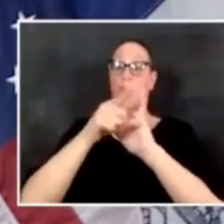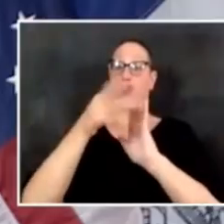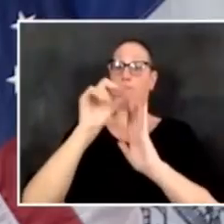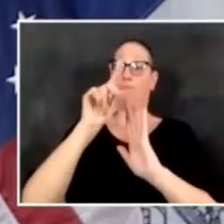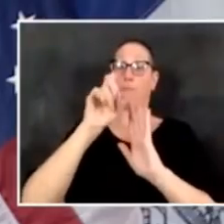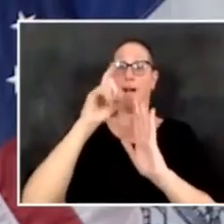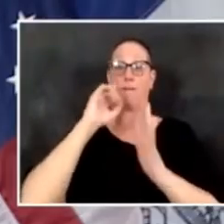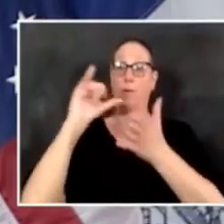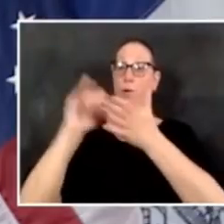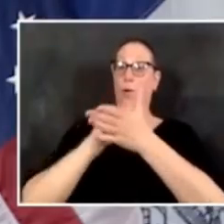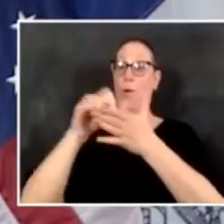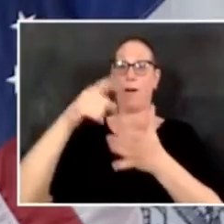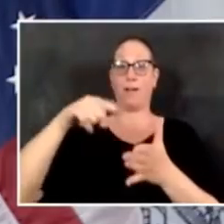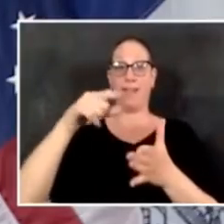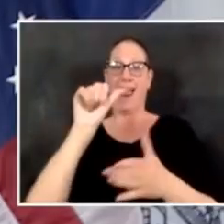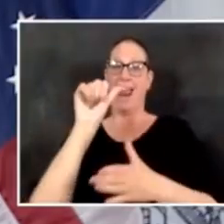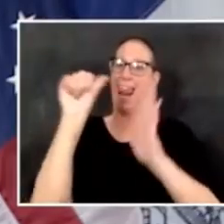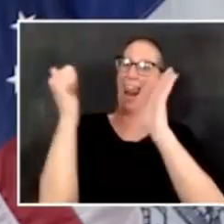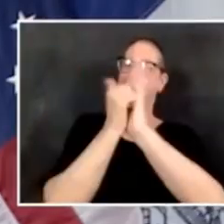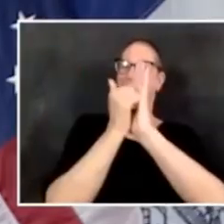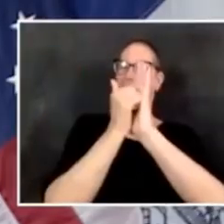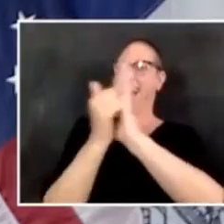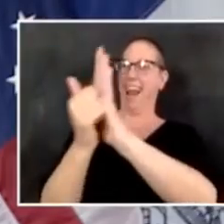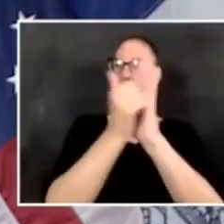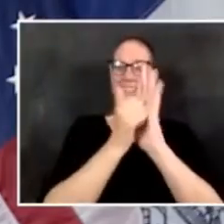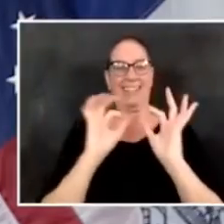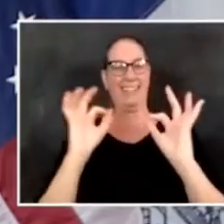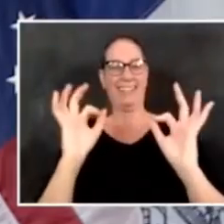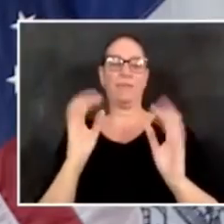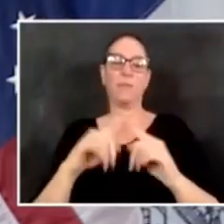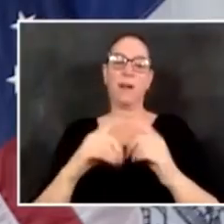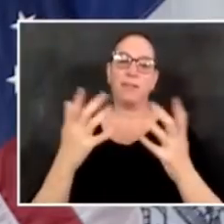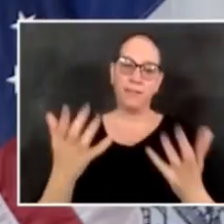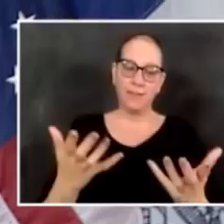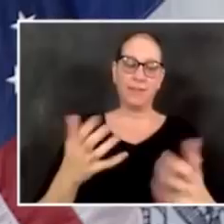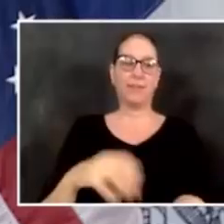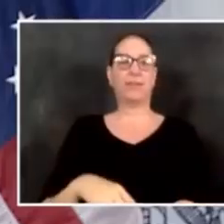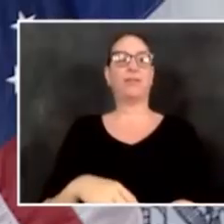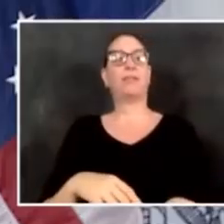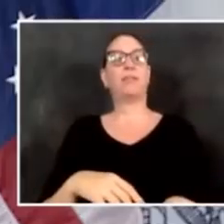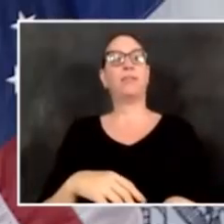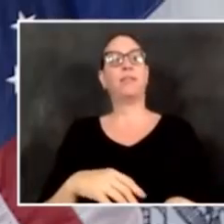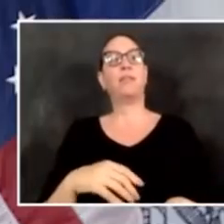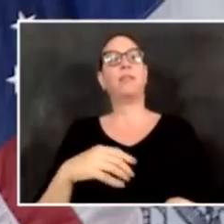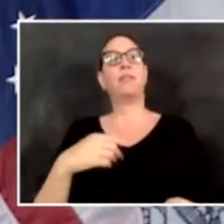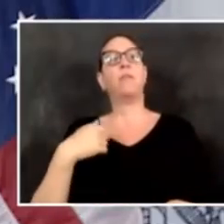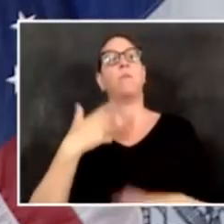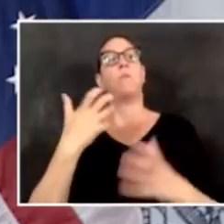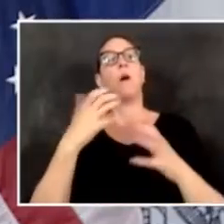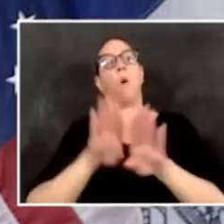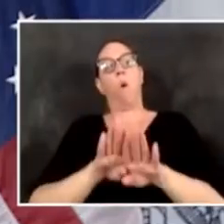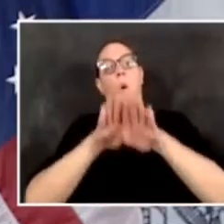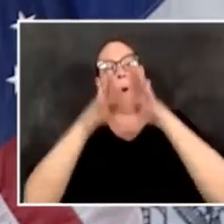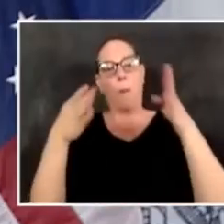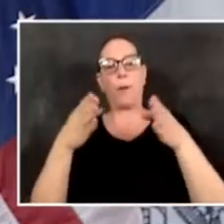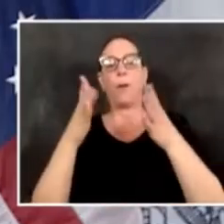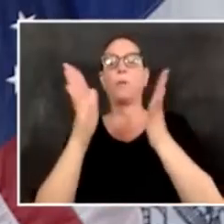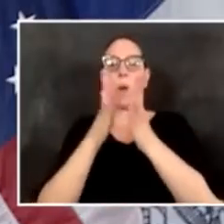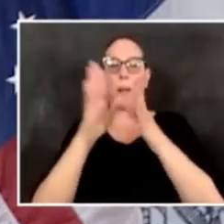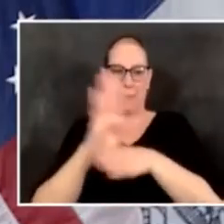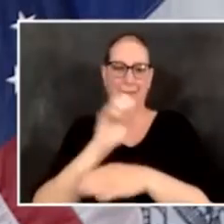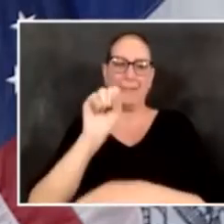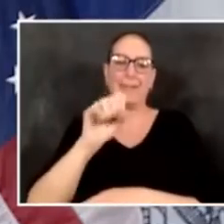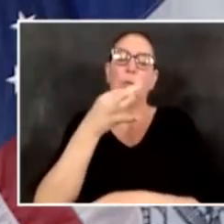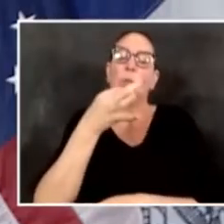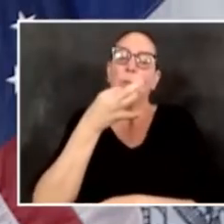that's a foundational start to reopening small business. If that wasn't true, Marcia, if New Yorkers were not doing such an exceptional job at